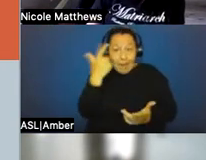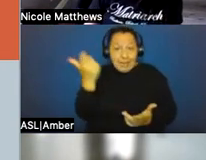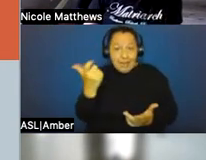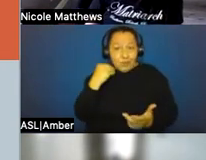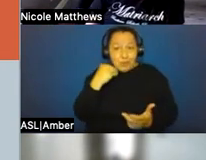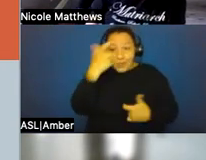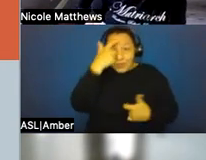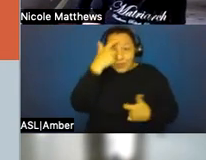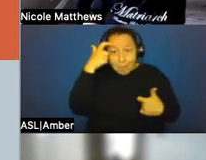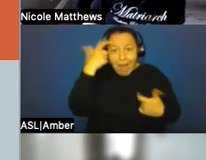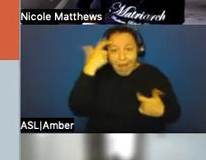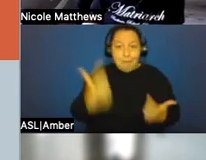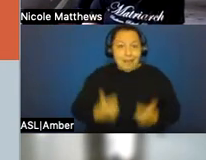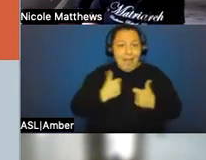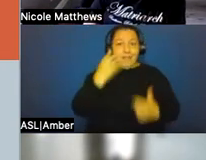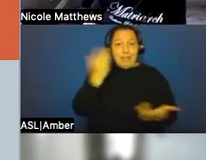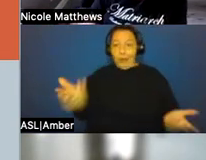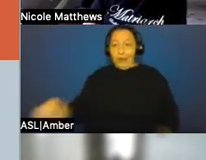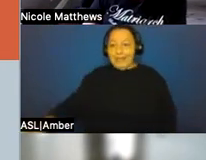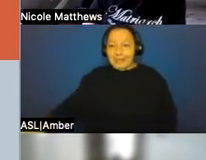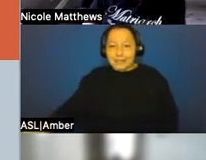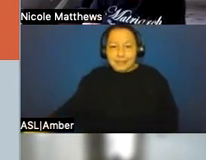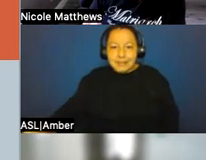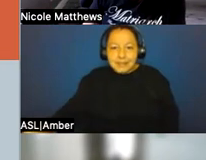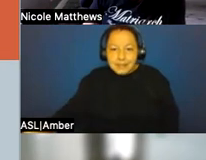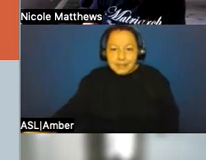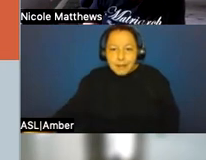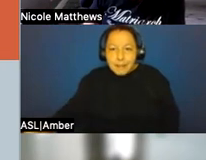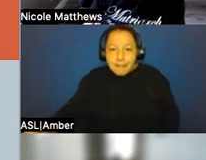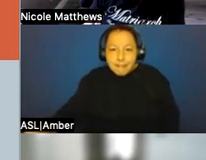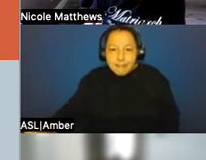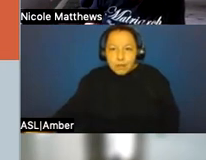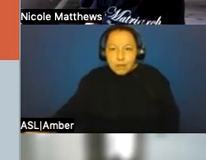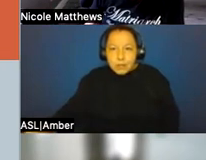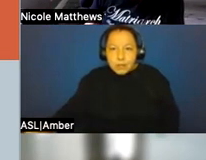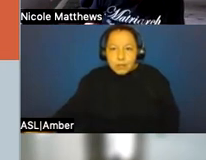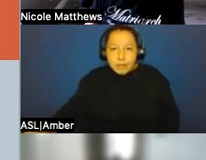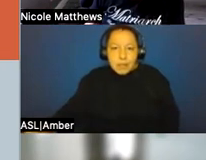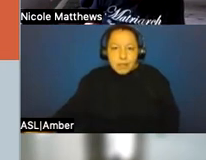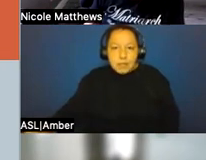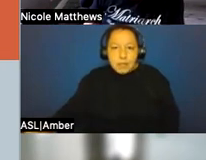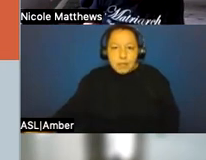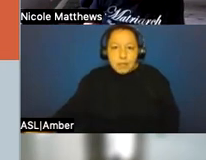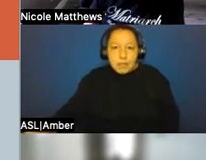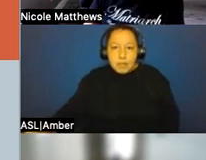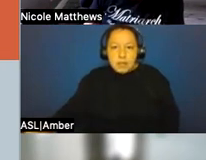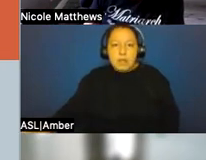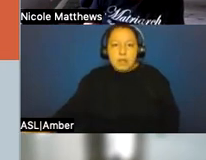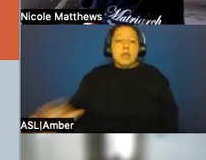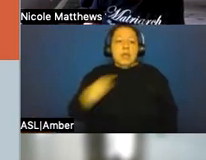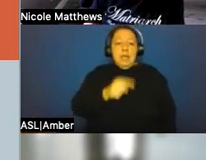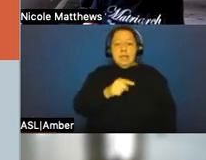experience. In a case management model, the worker is expected to maintain the status quo and adapt to system requirements,